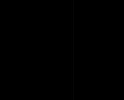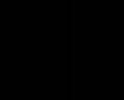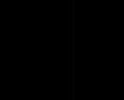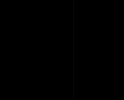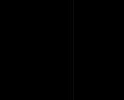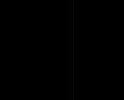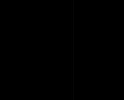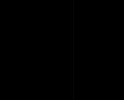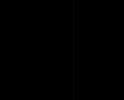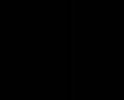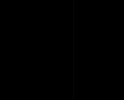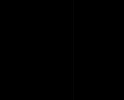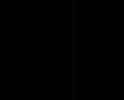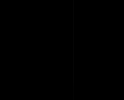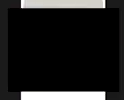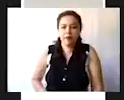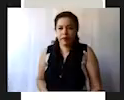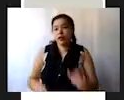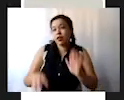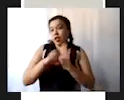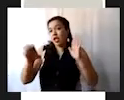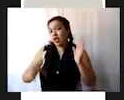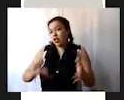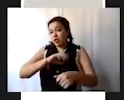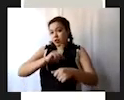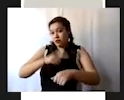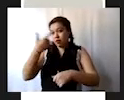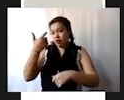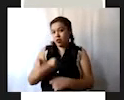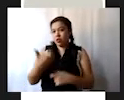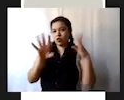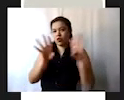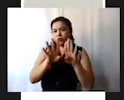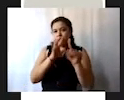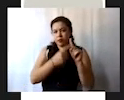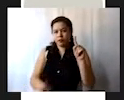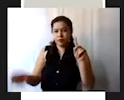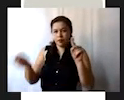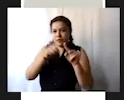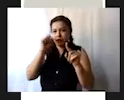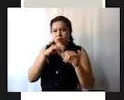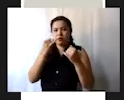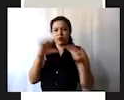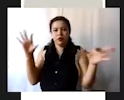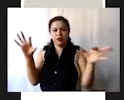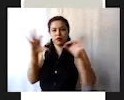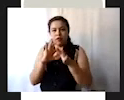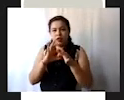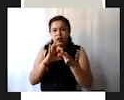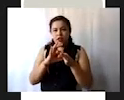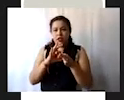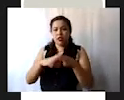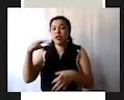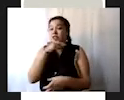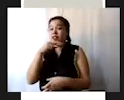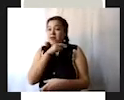Bueno, ese es un ejemplo particular de economía circular, pero se relaciona muchísimo, sé que habló bastante rápido,